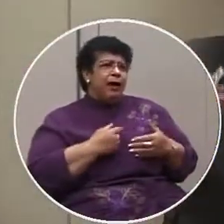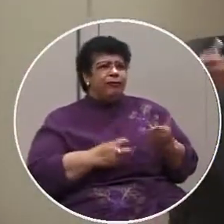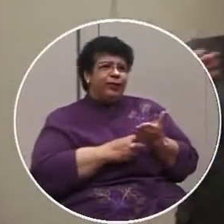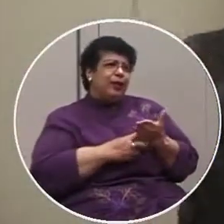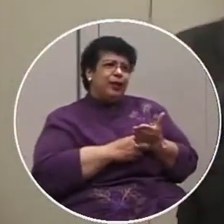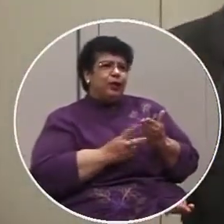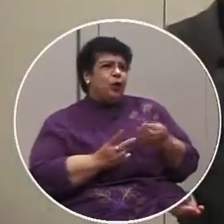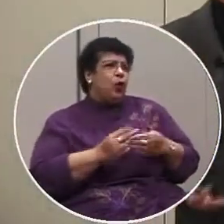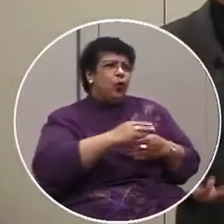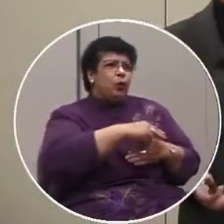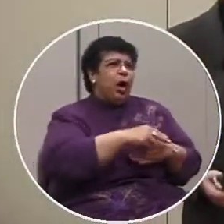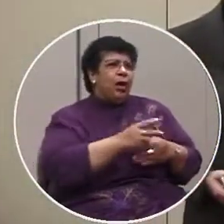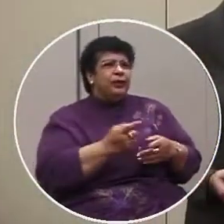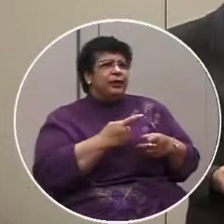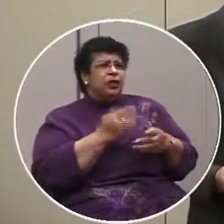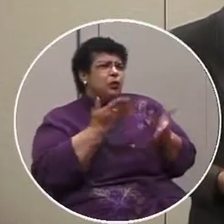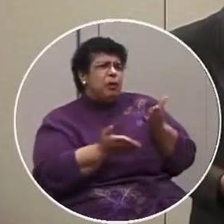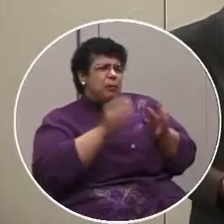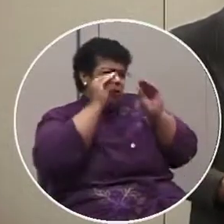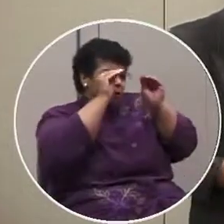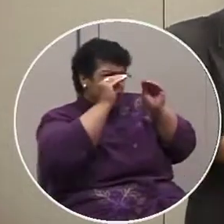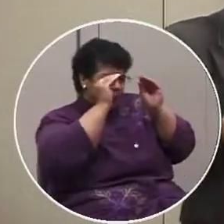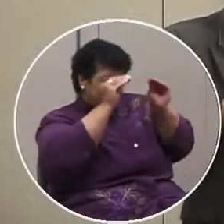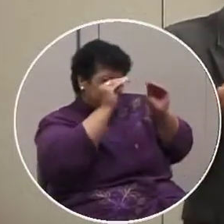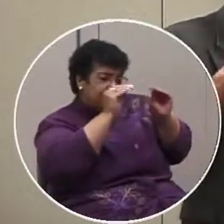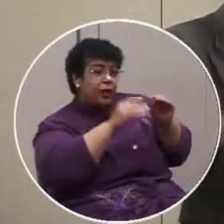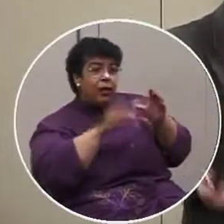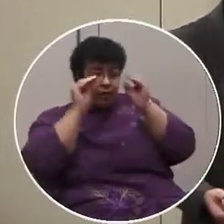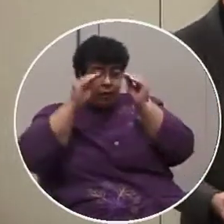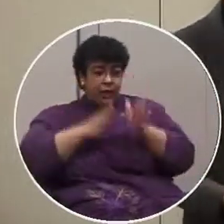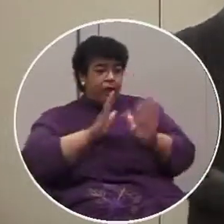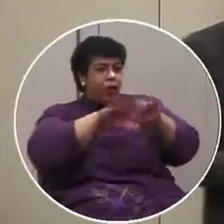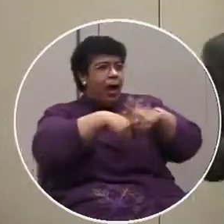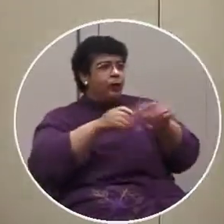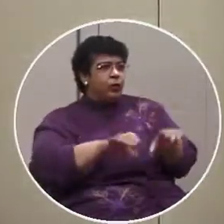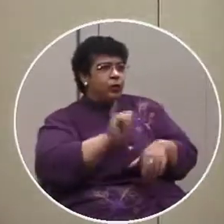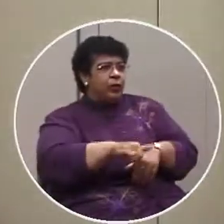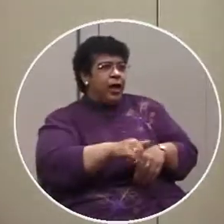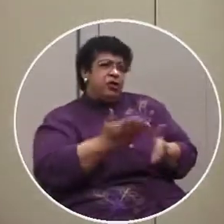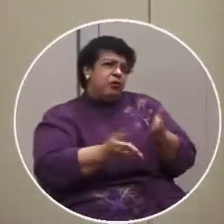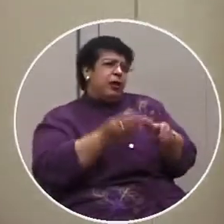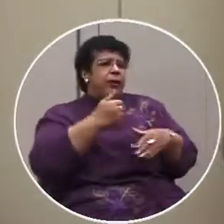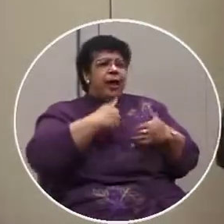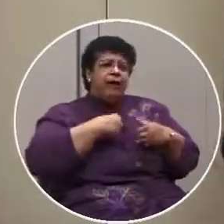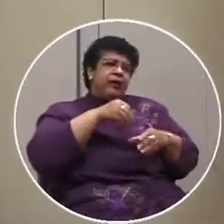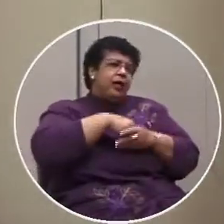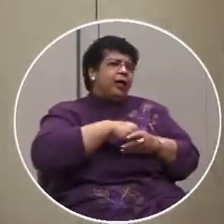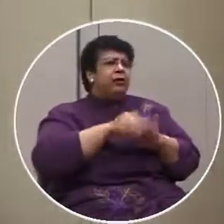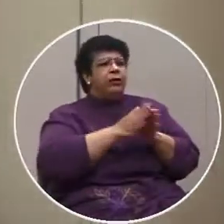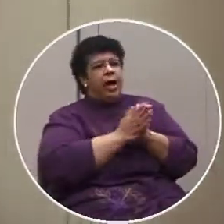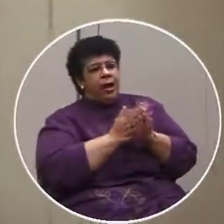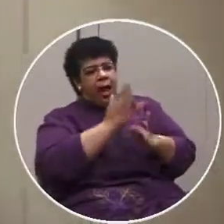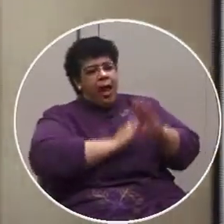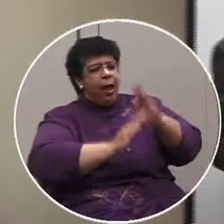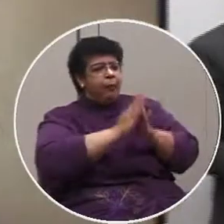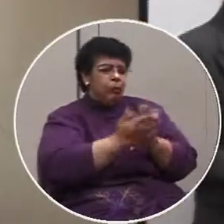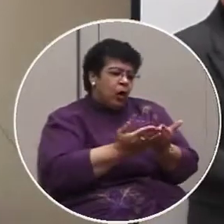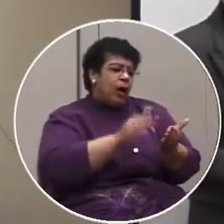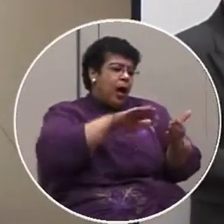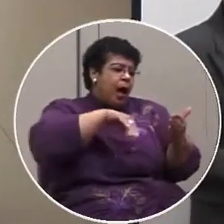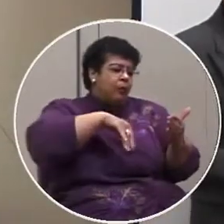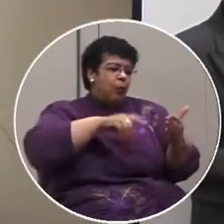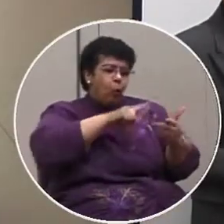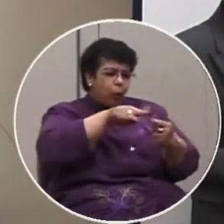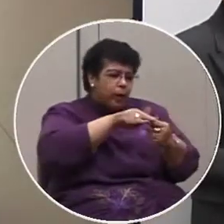We may teach teachers how to do that. We may have it in our handbook of why we do it, when we do it, how we do it.